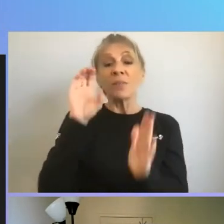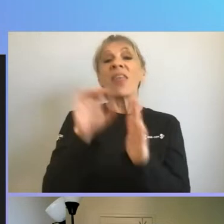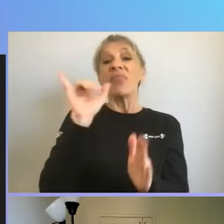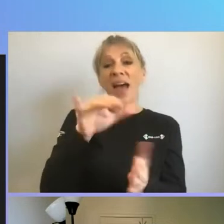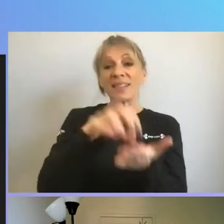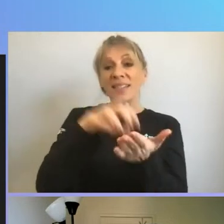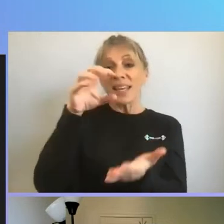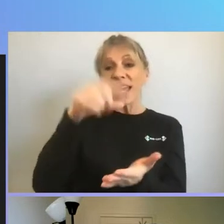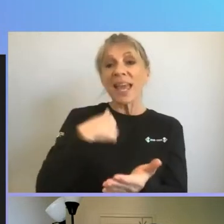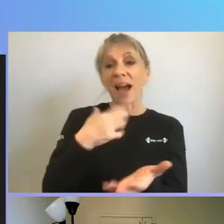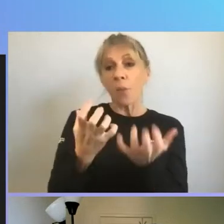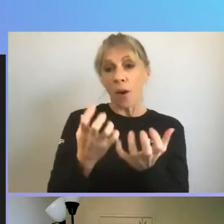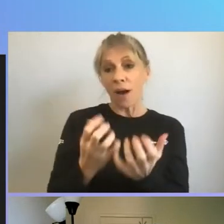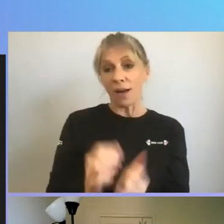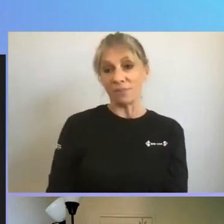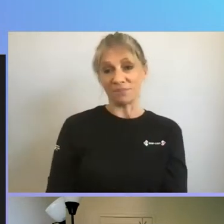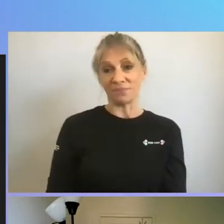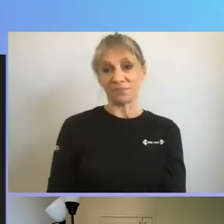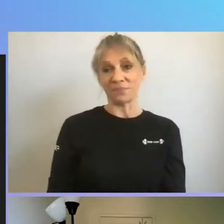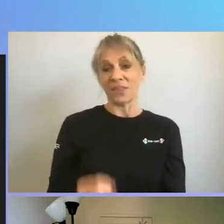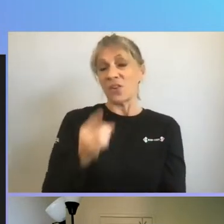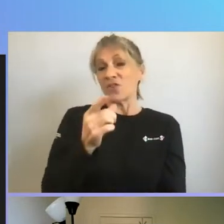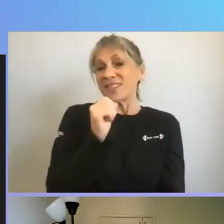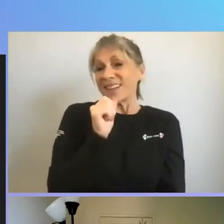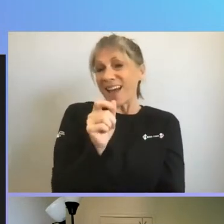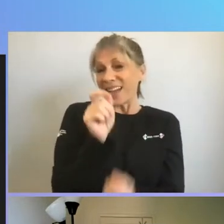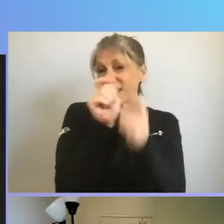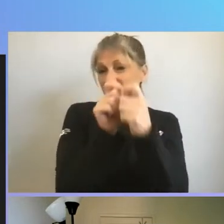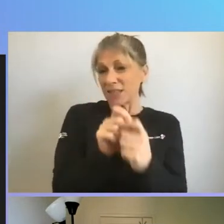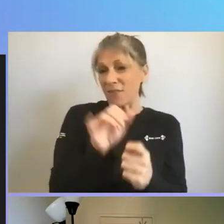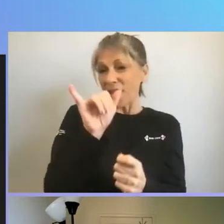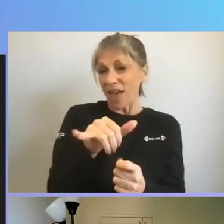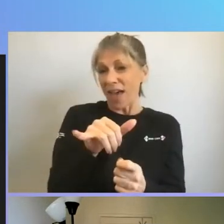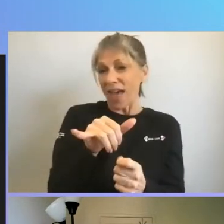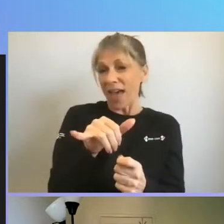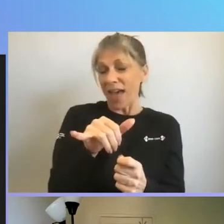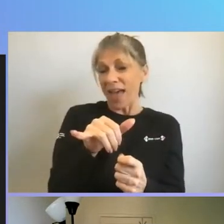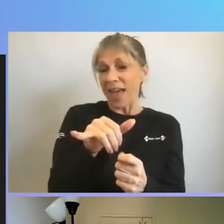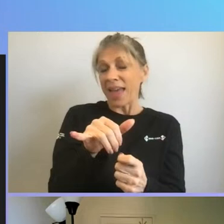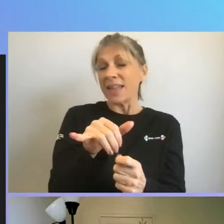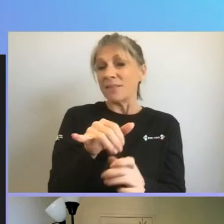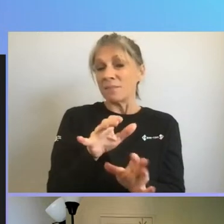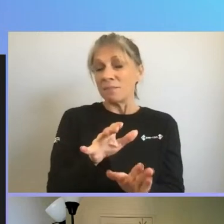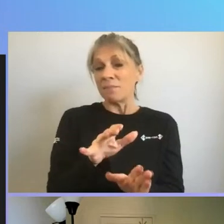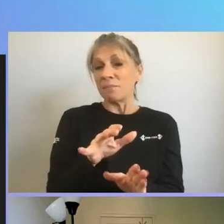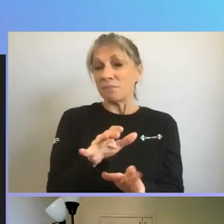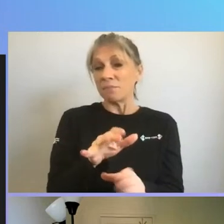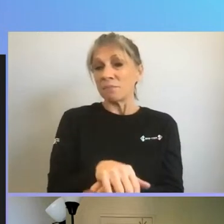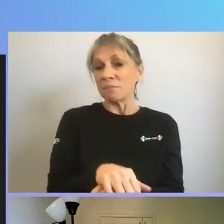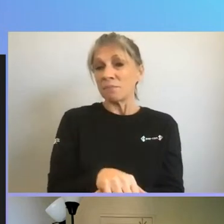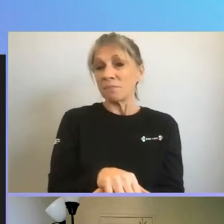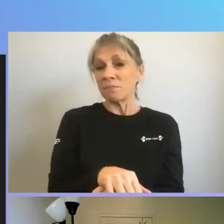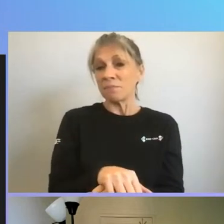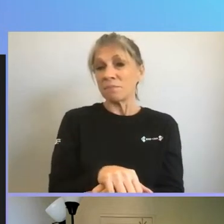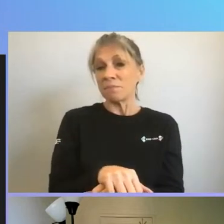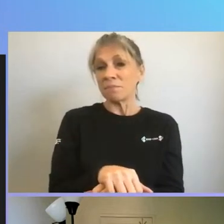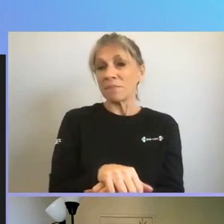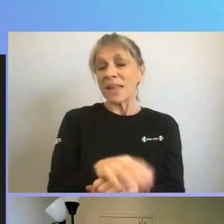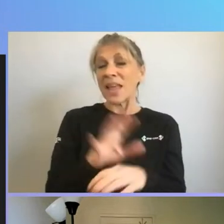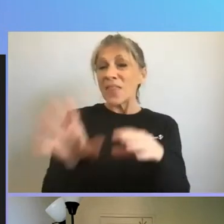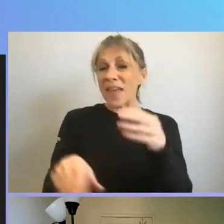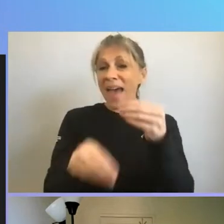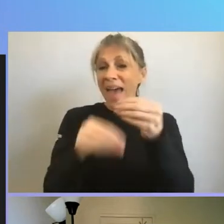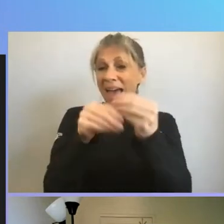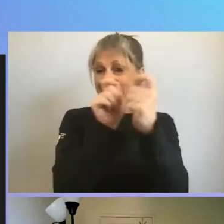want, even though she didn't specify that in the prompt. Like, the extra